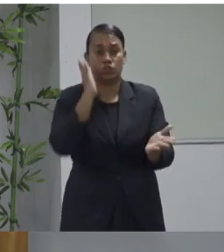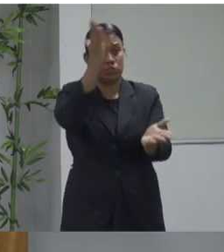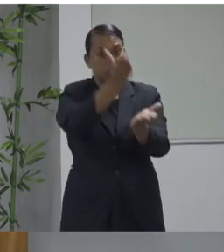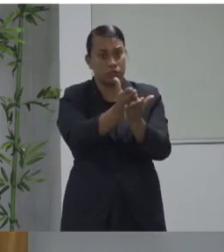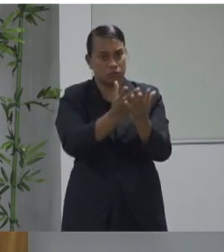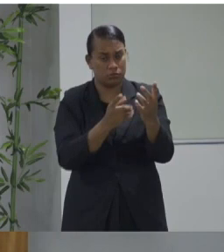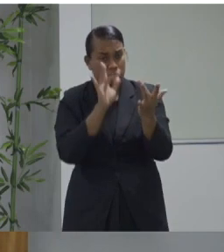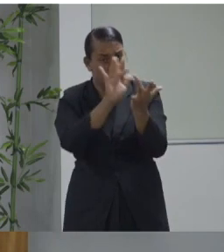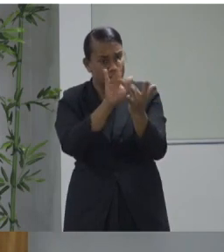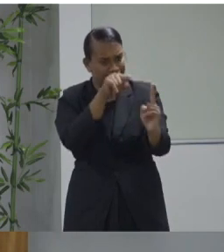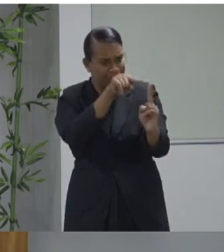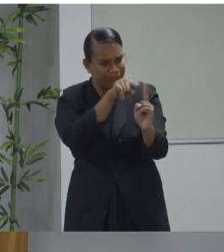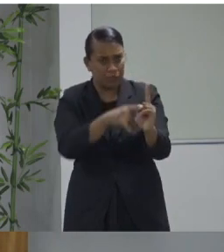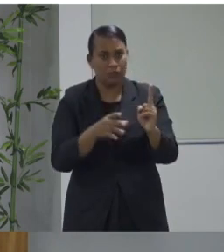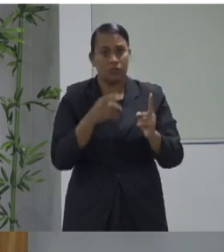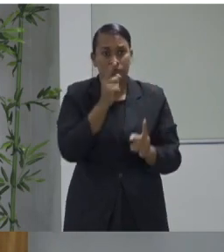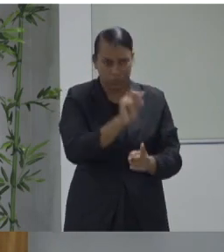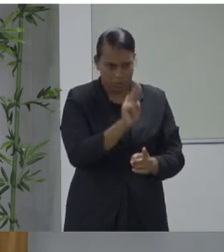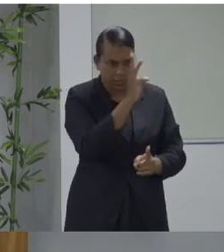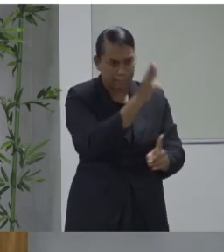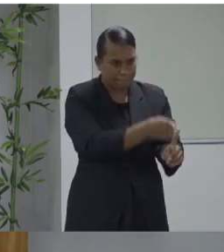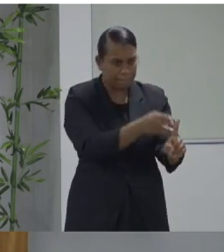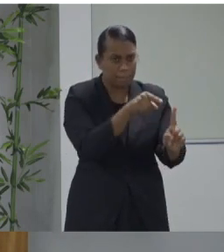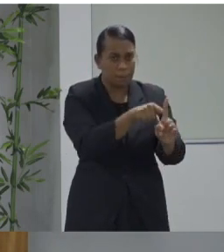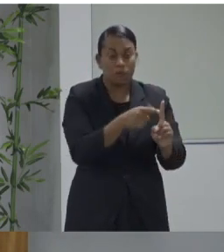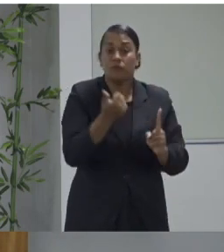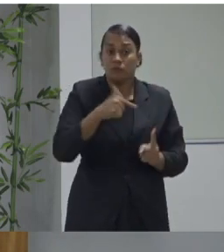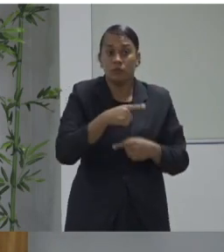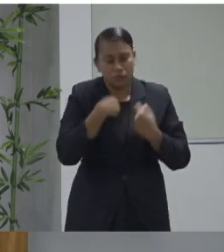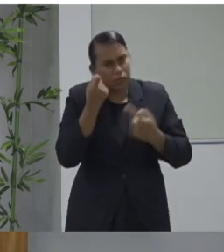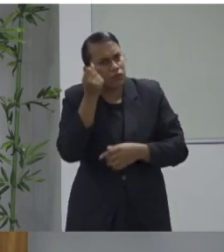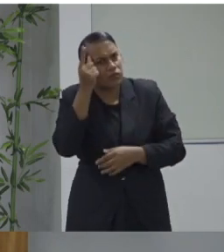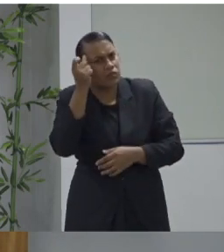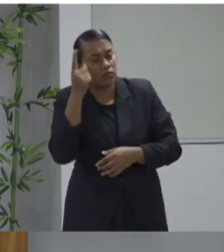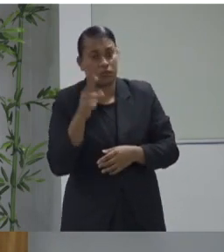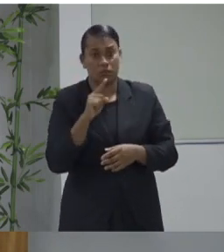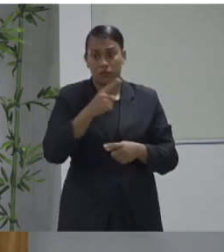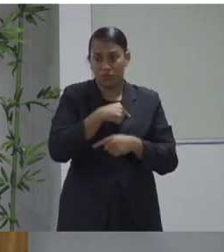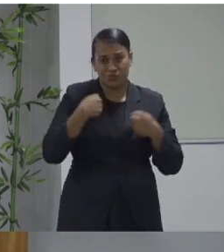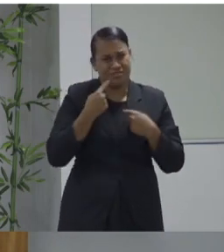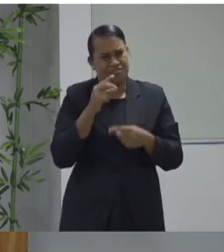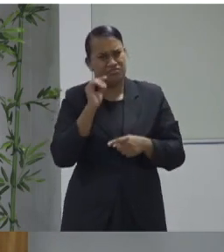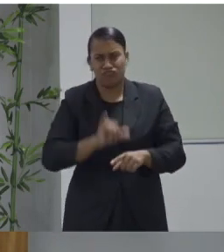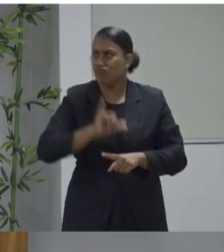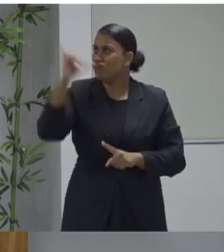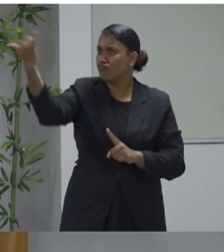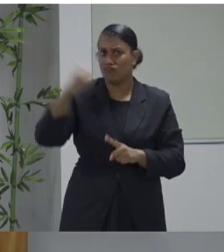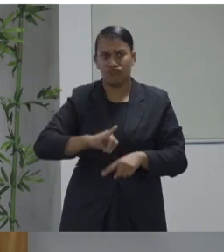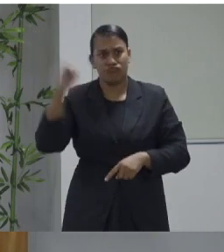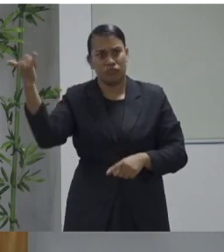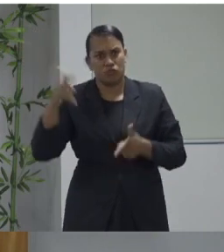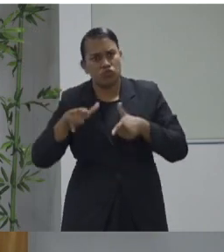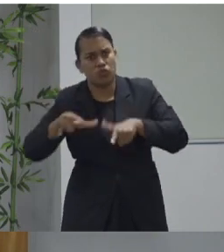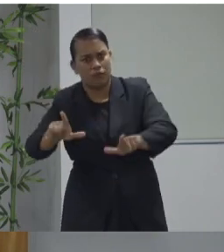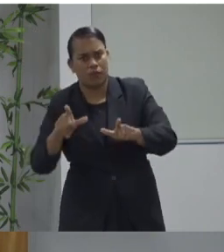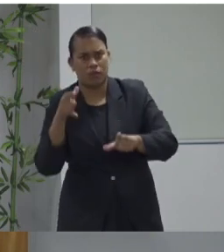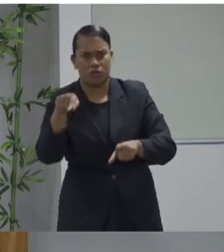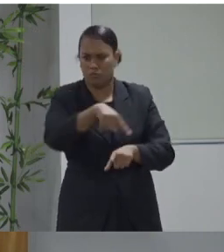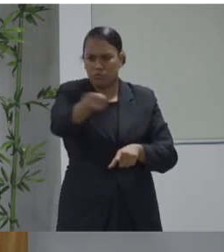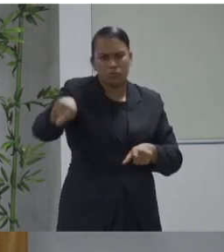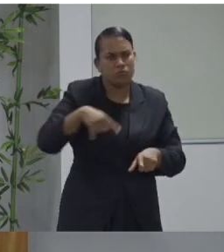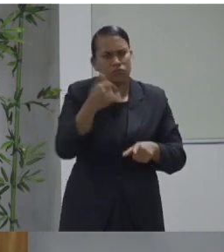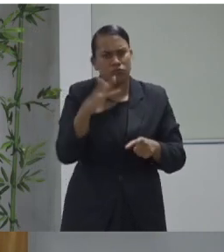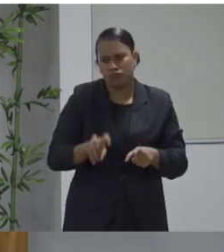also realize that because of his travels, there may be others that he may be a part of and that's all in the